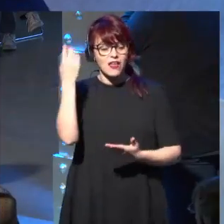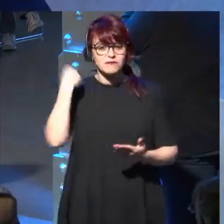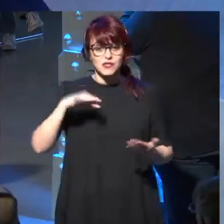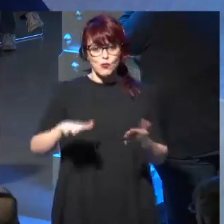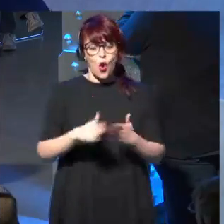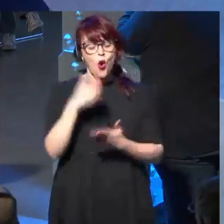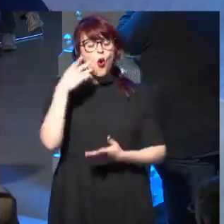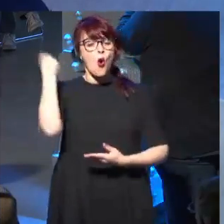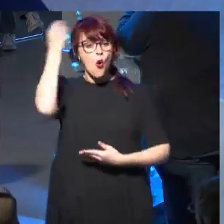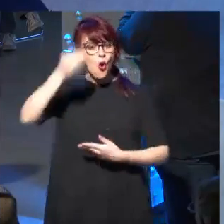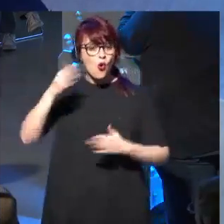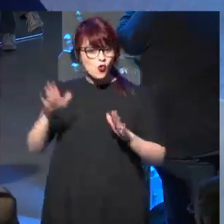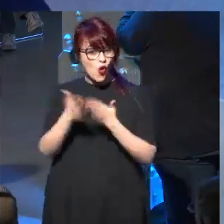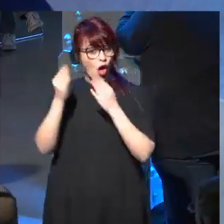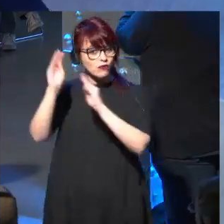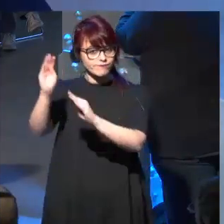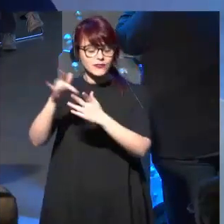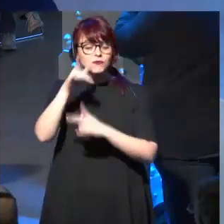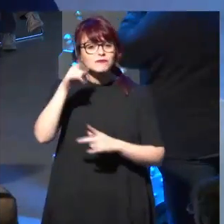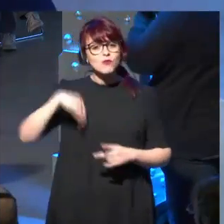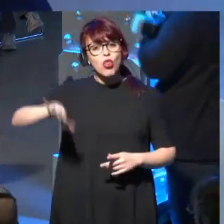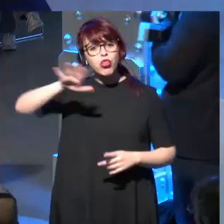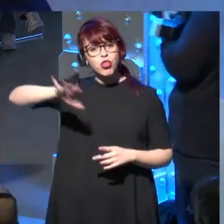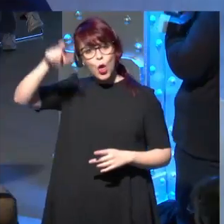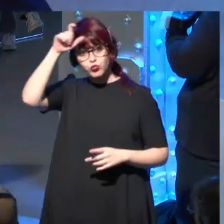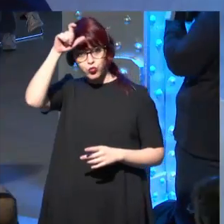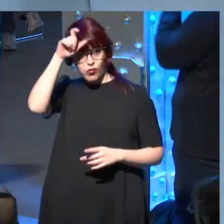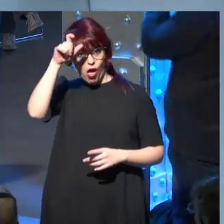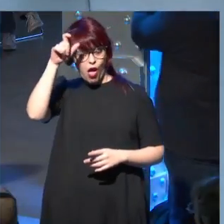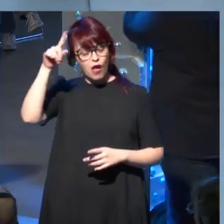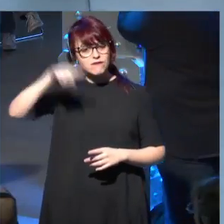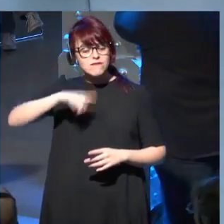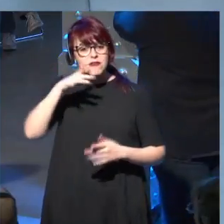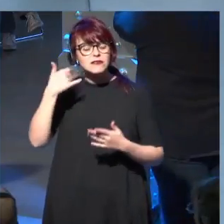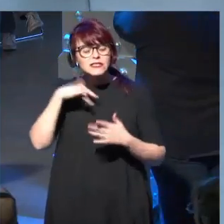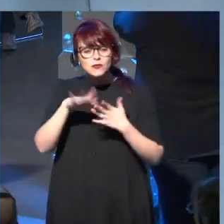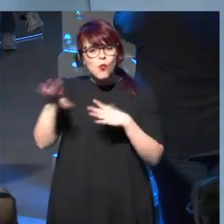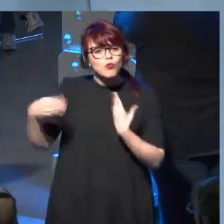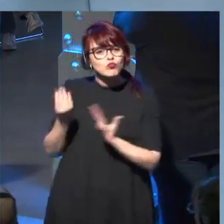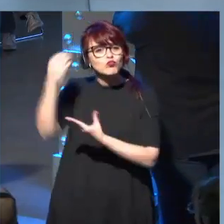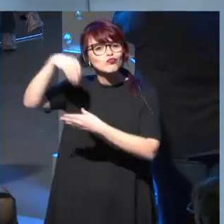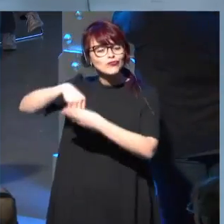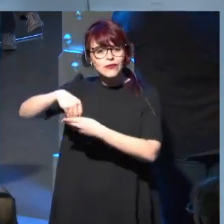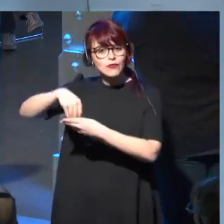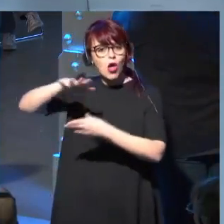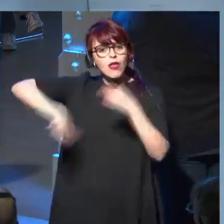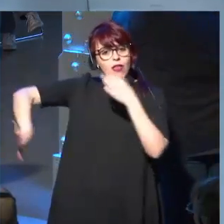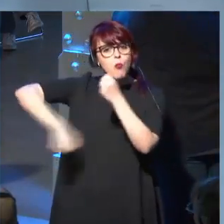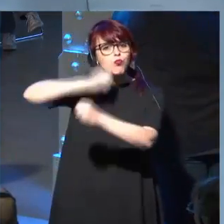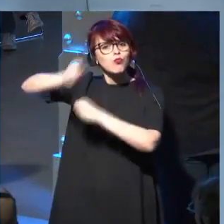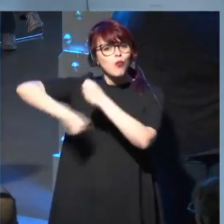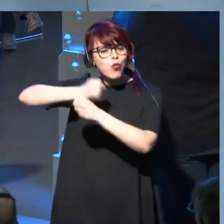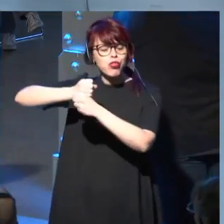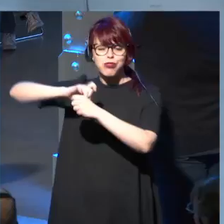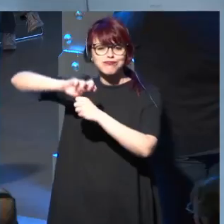full of metaphors about wells. The best one is, and I use this more than once, is